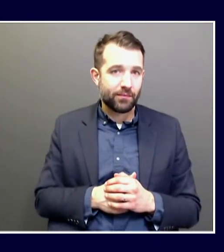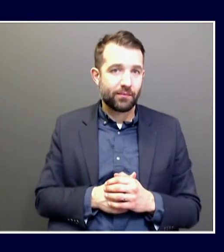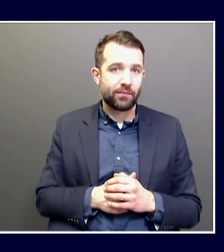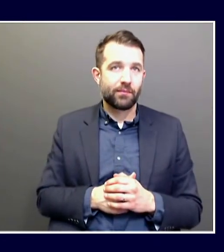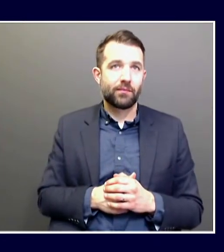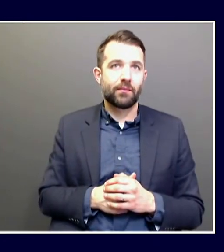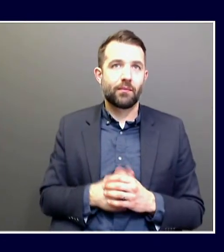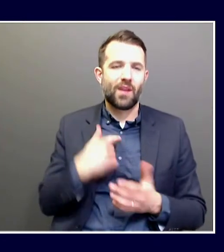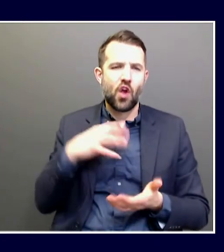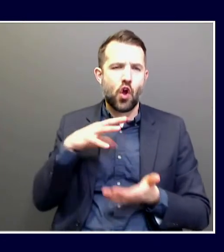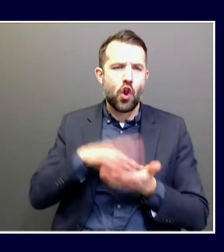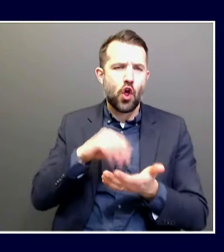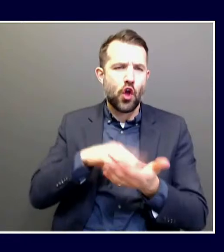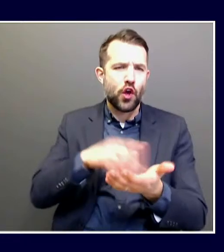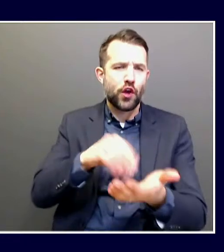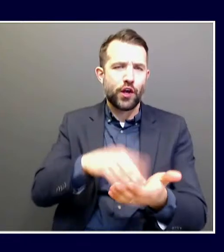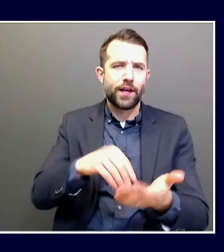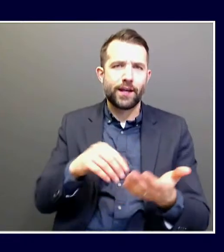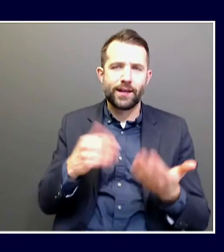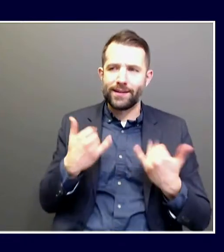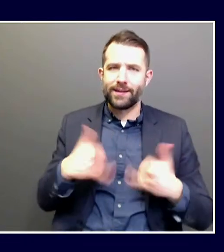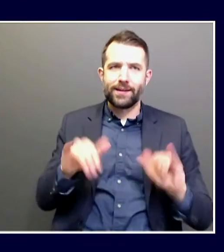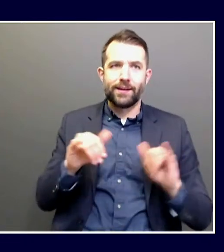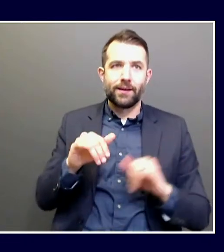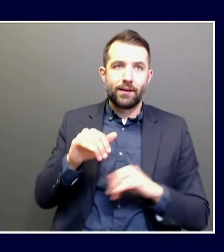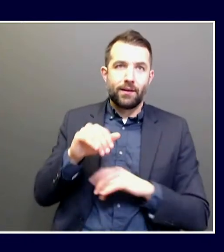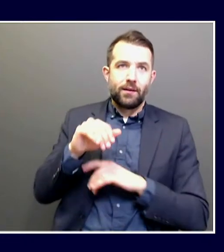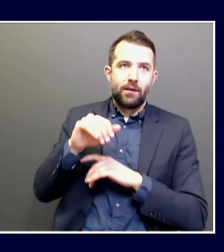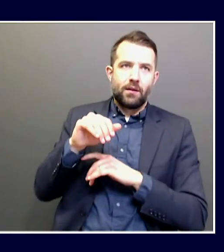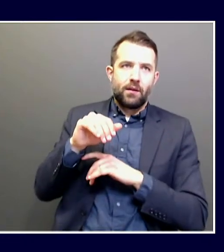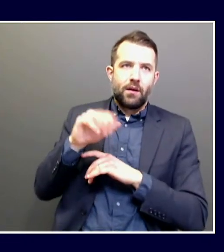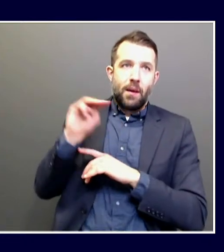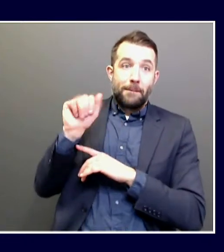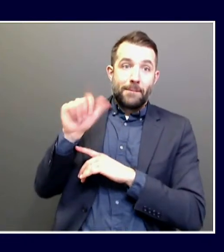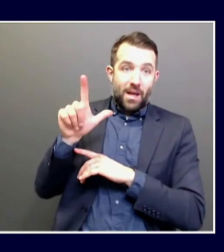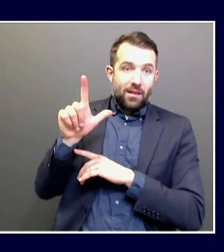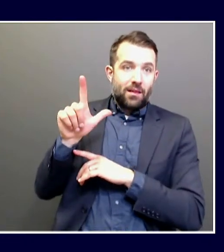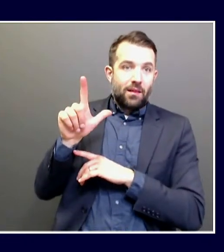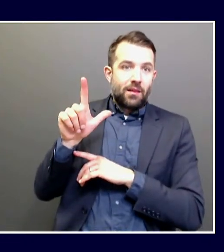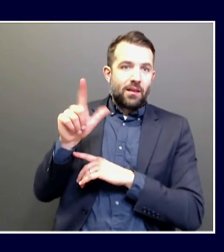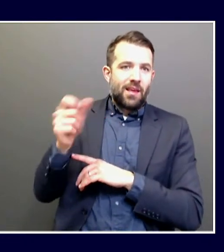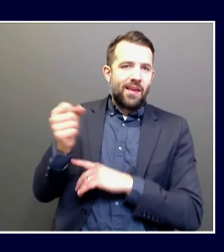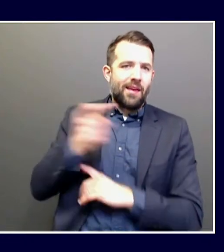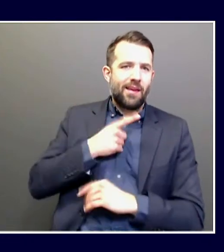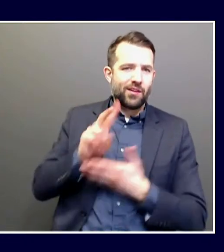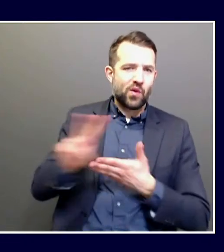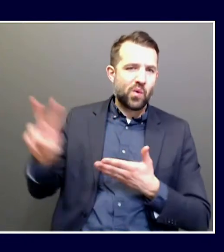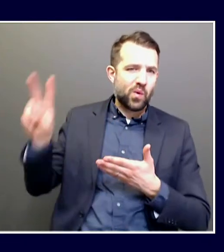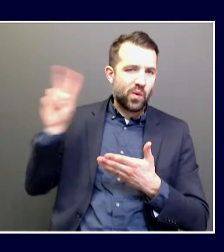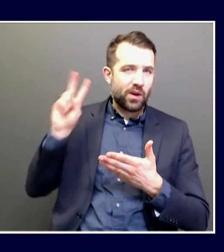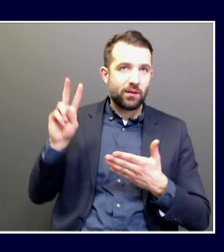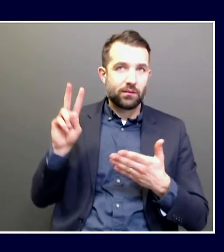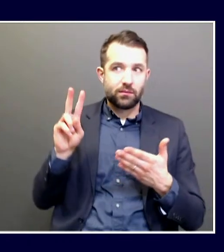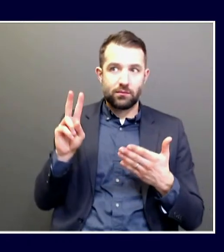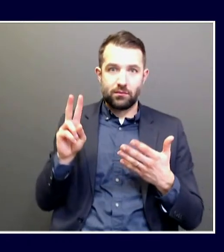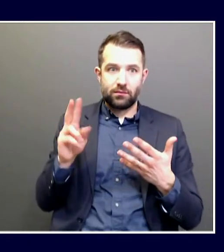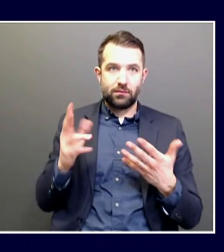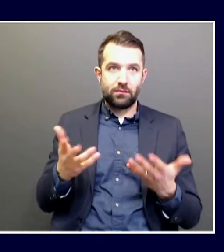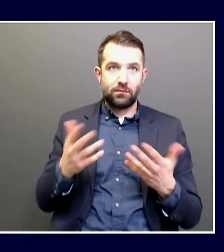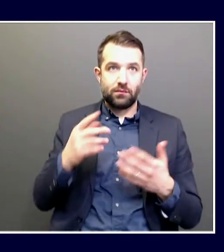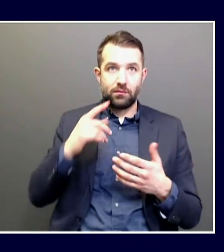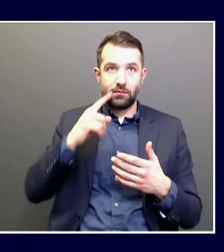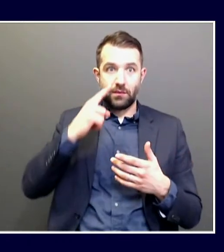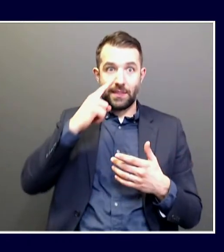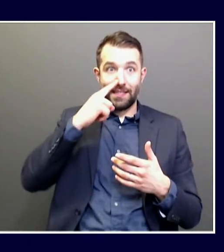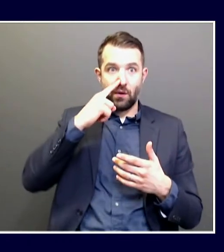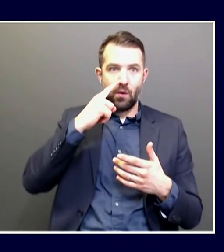asked a couple weeks ago, we're learning more and more about where you collect the specimen from. And there's more data now than there was even a few